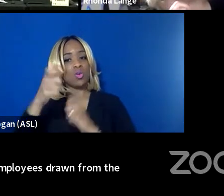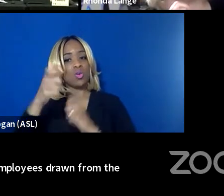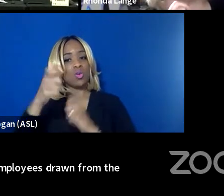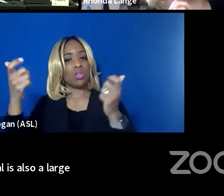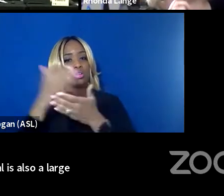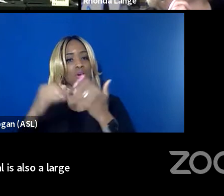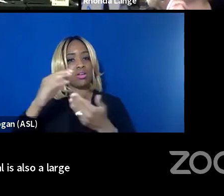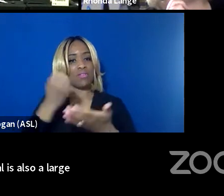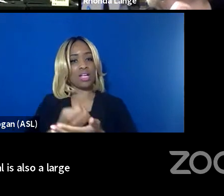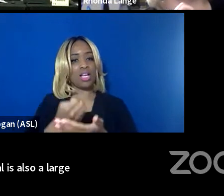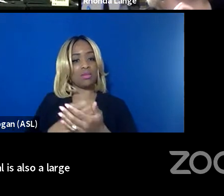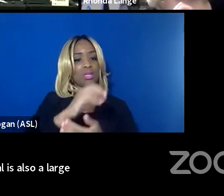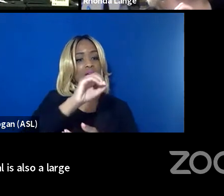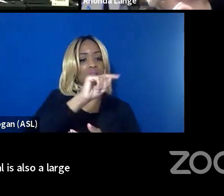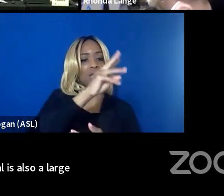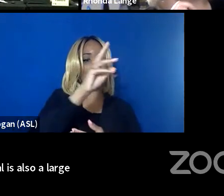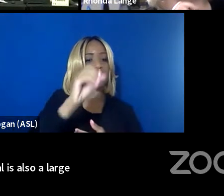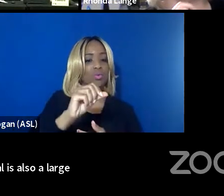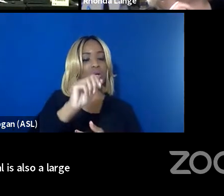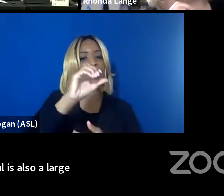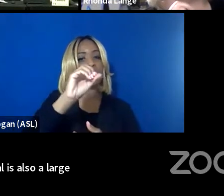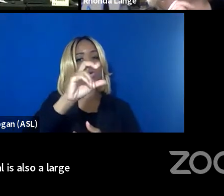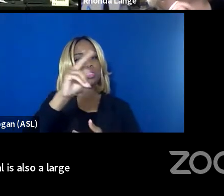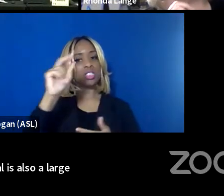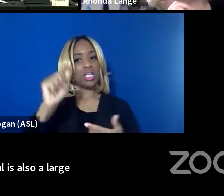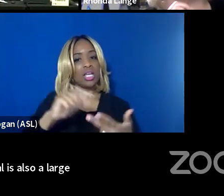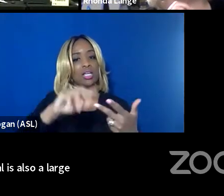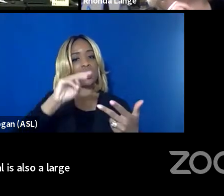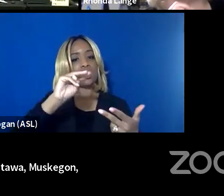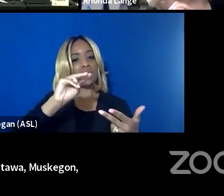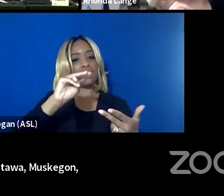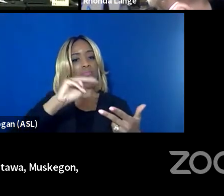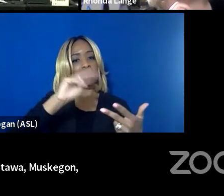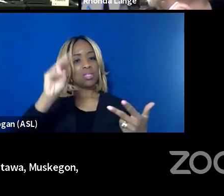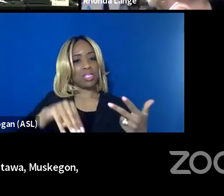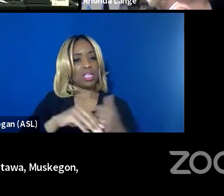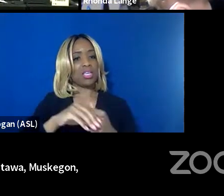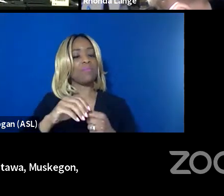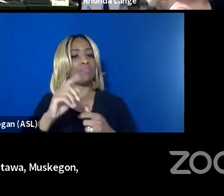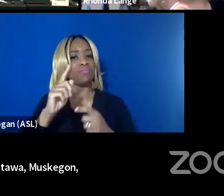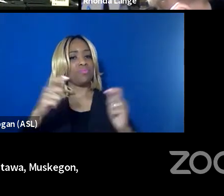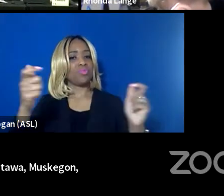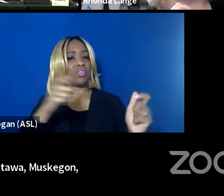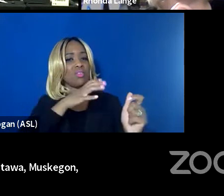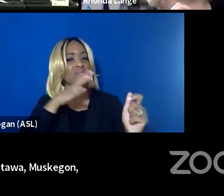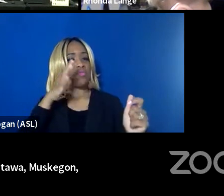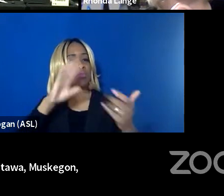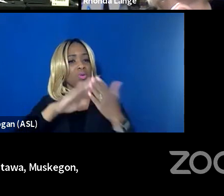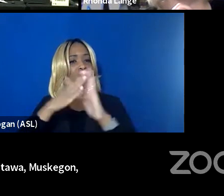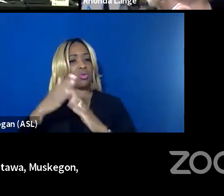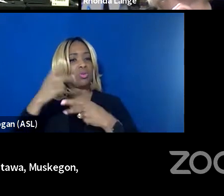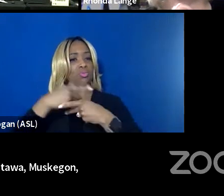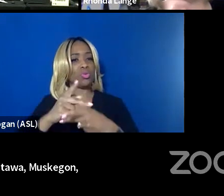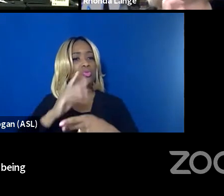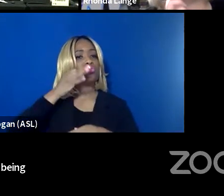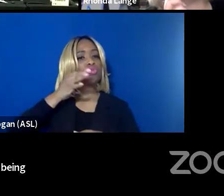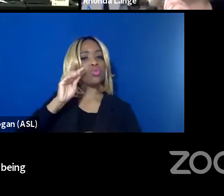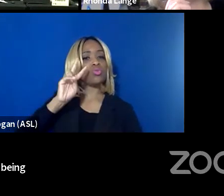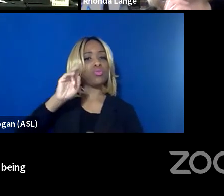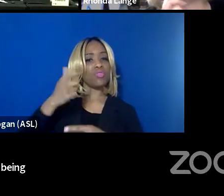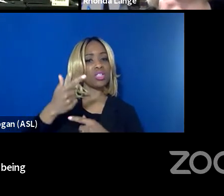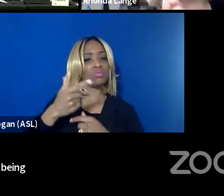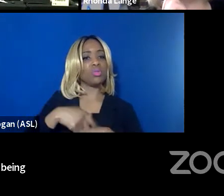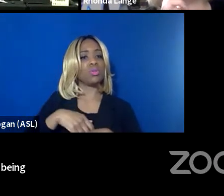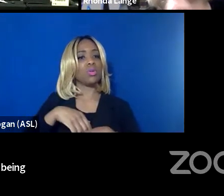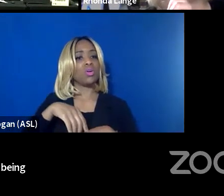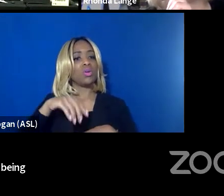of Ottawa, Muskegon, Oceana counties, being huge in the farming community with their production of fruits and vegetables.